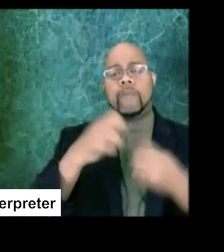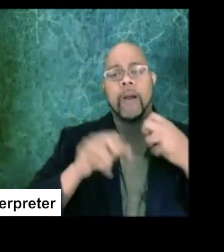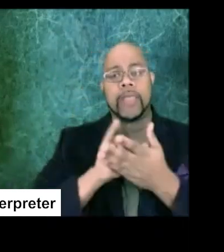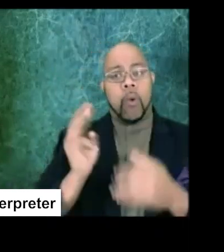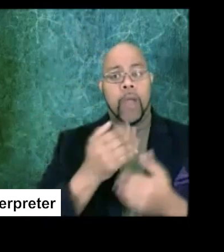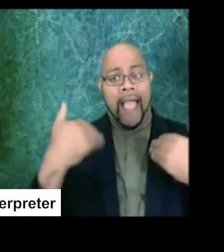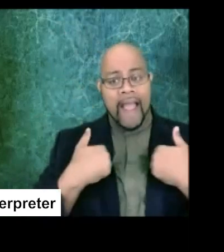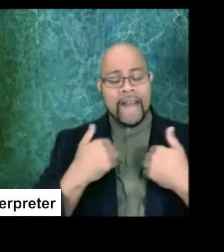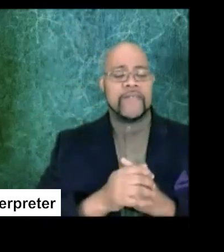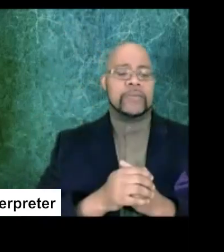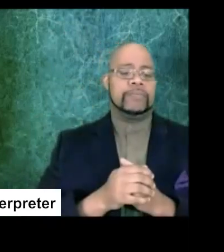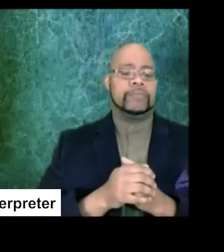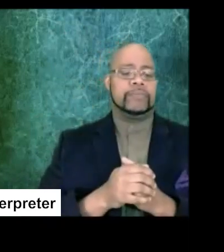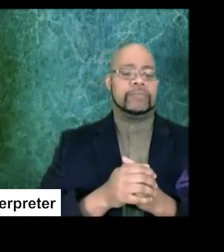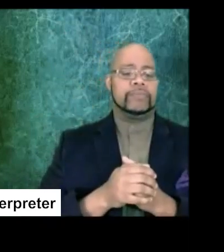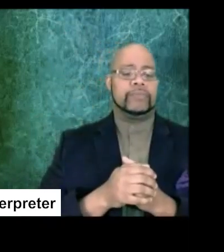have